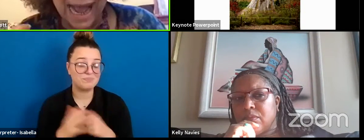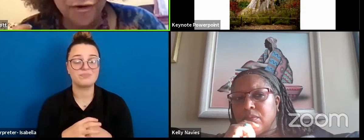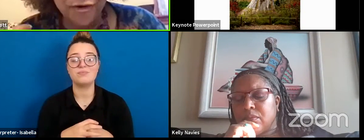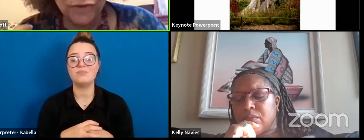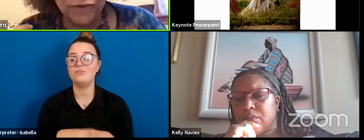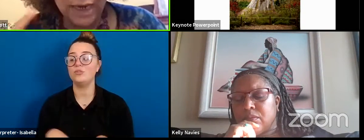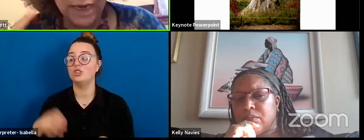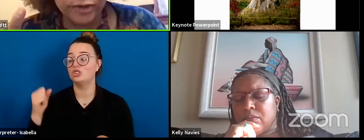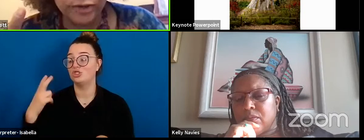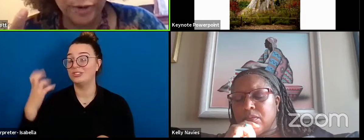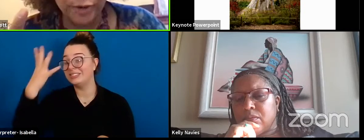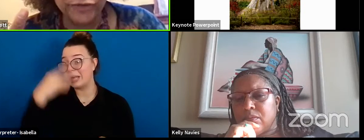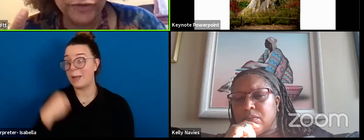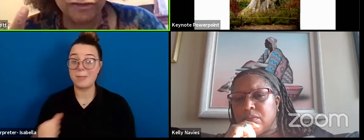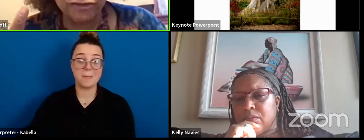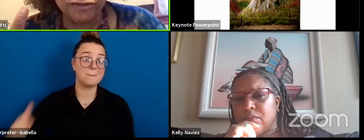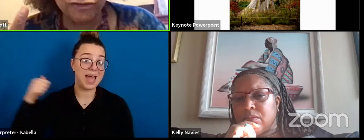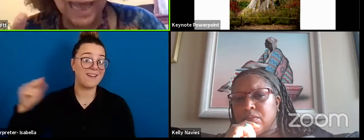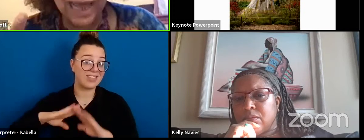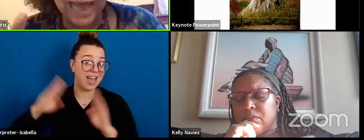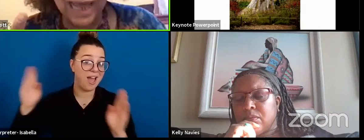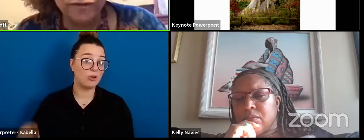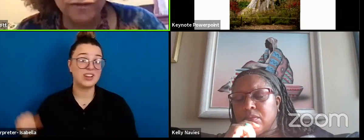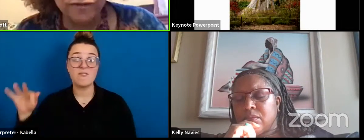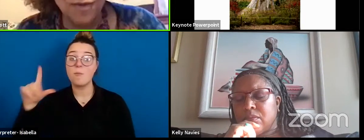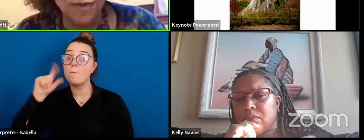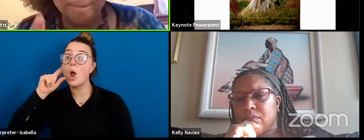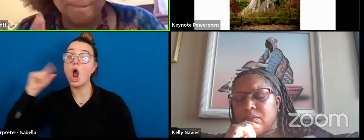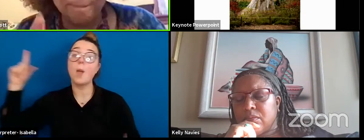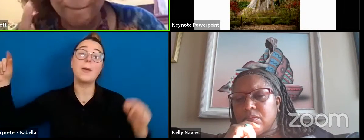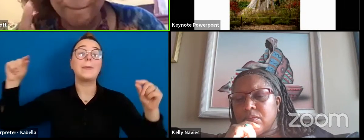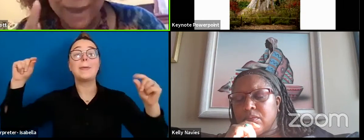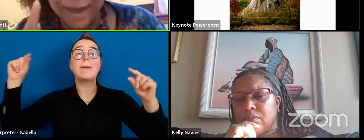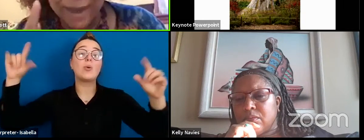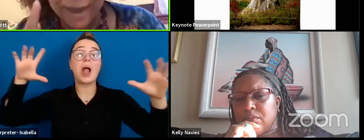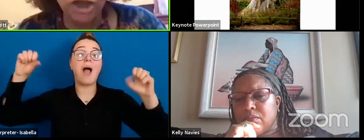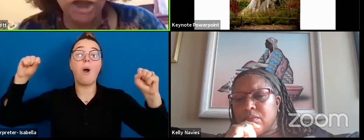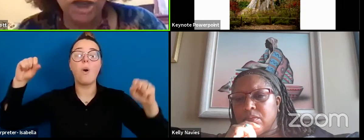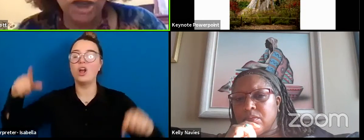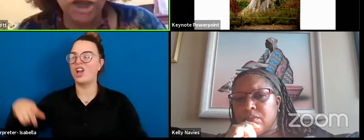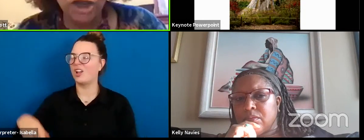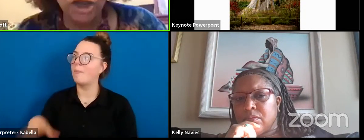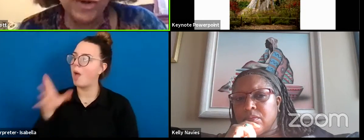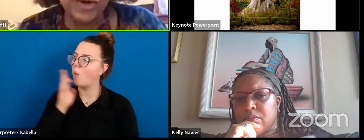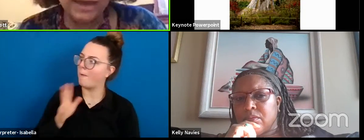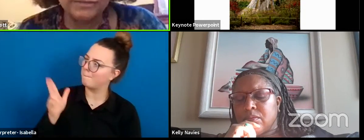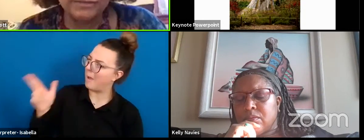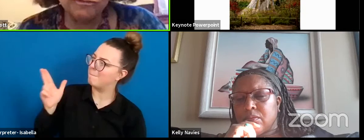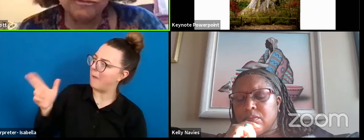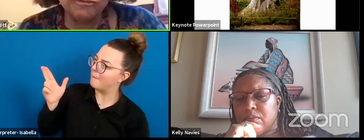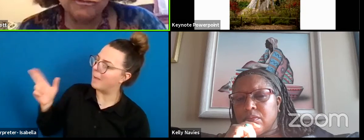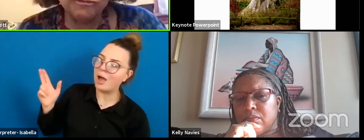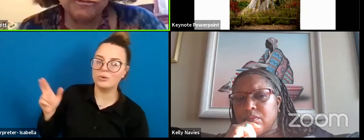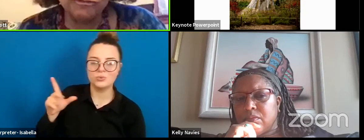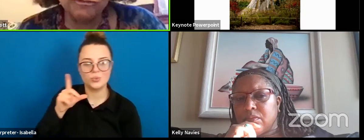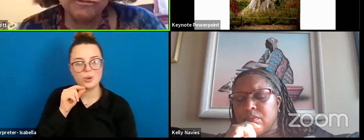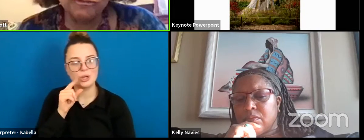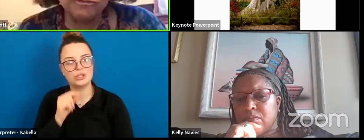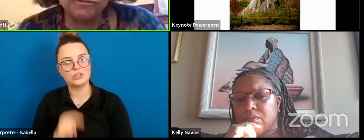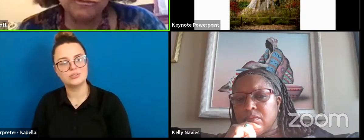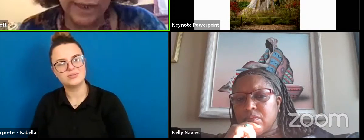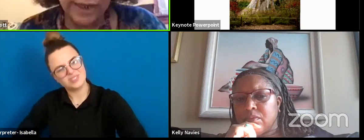of the house. And when the birds got too loud, she'd go out and bing, bing, bing, shoot at them. Shut the F